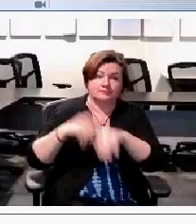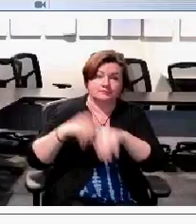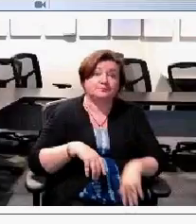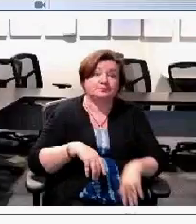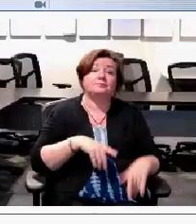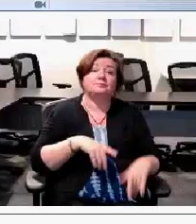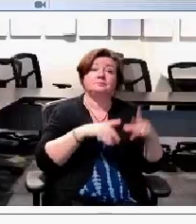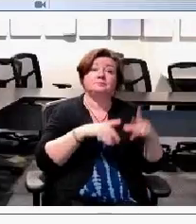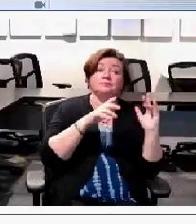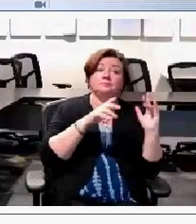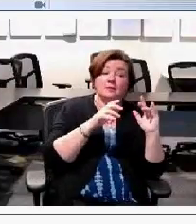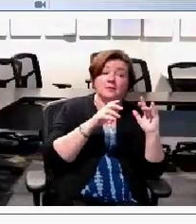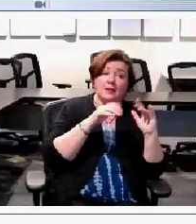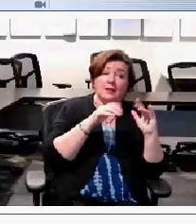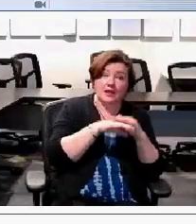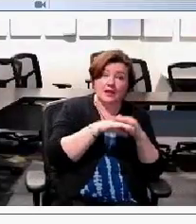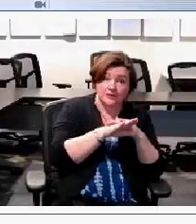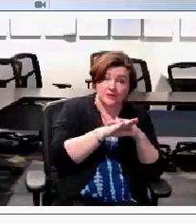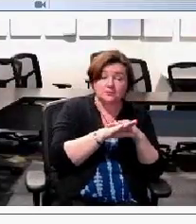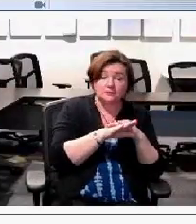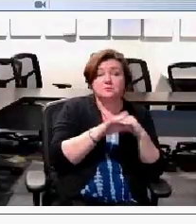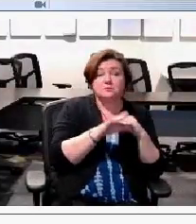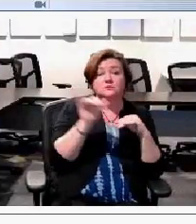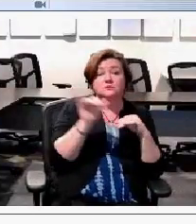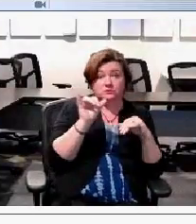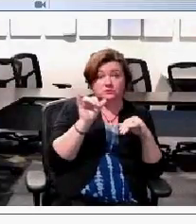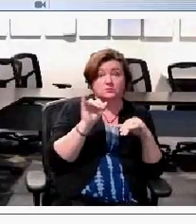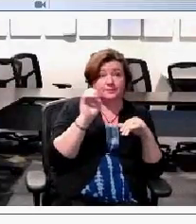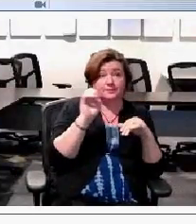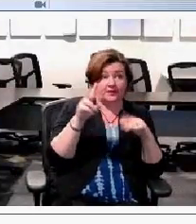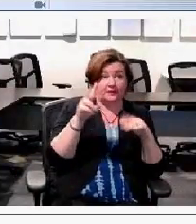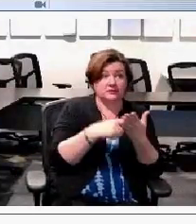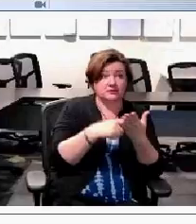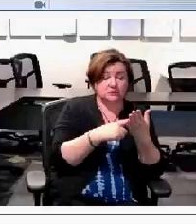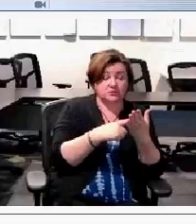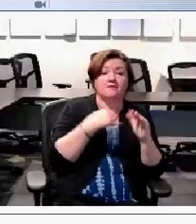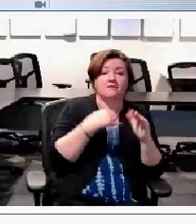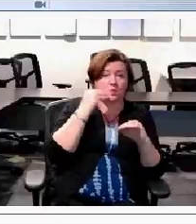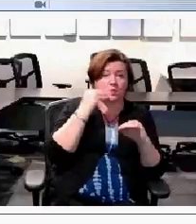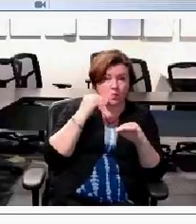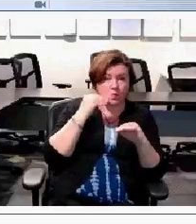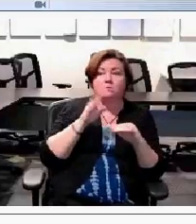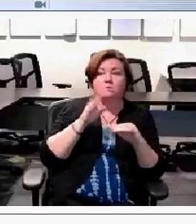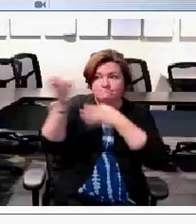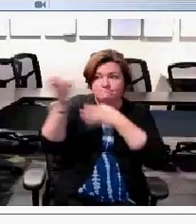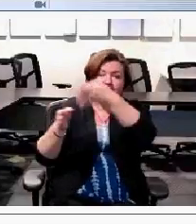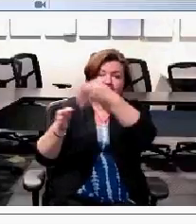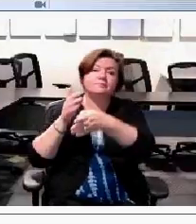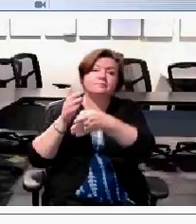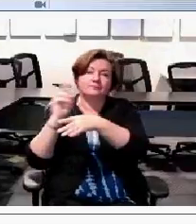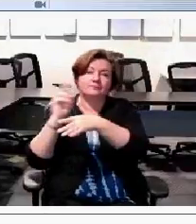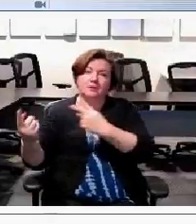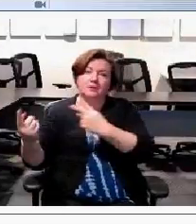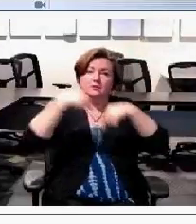Access, we, as Bev also mentioned, do have home-based services as well as center-based services.